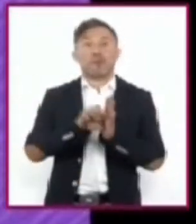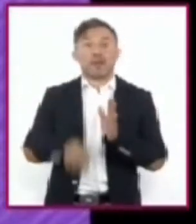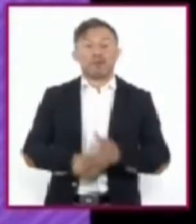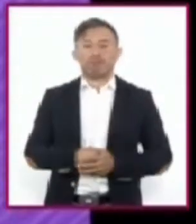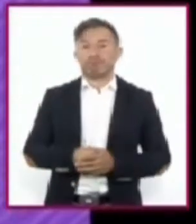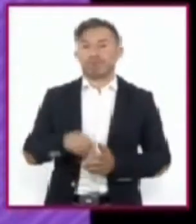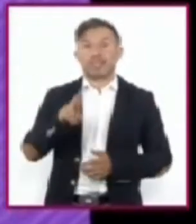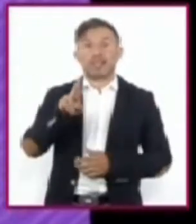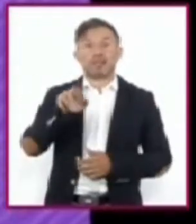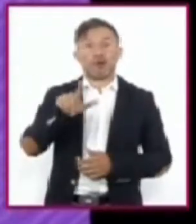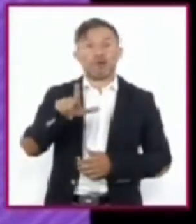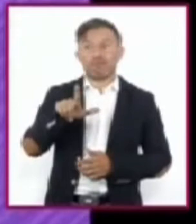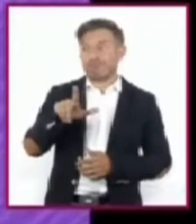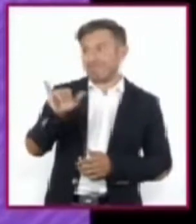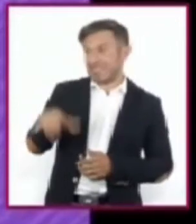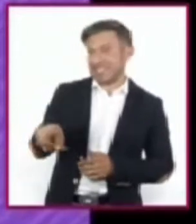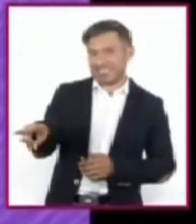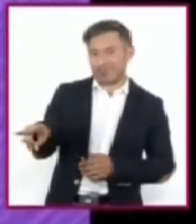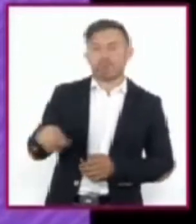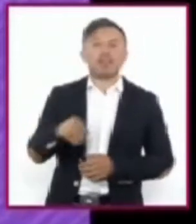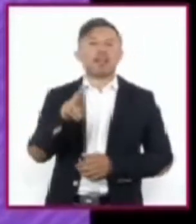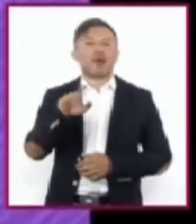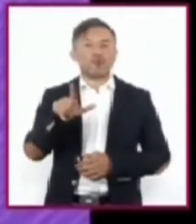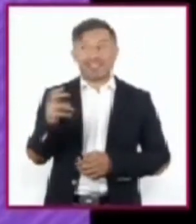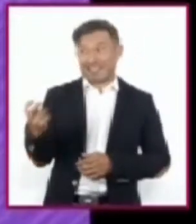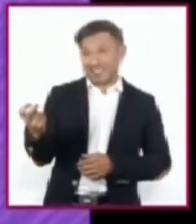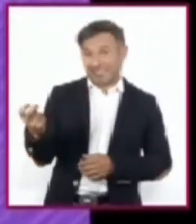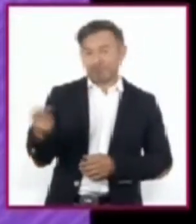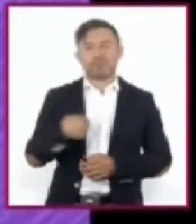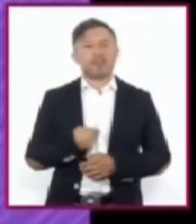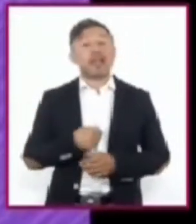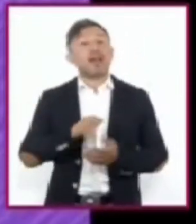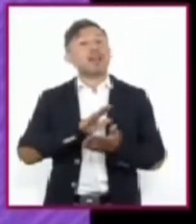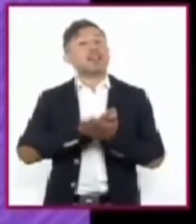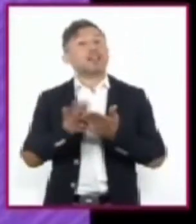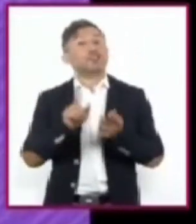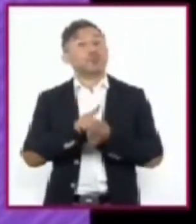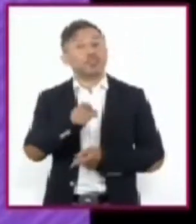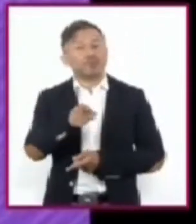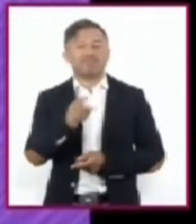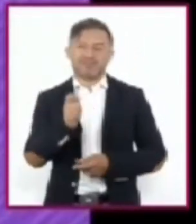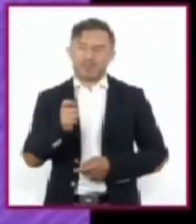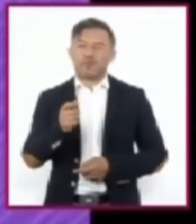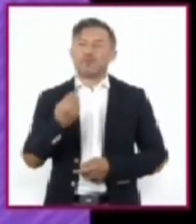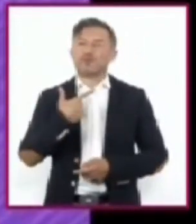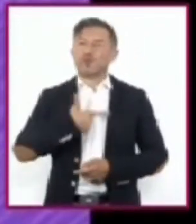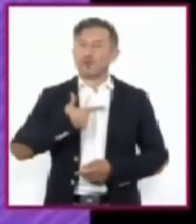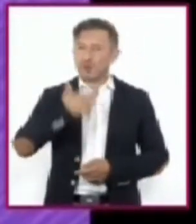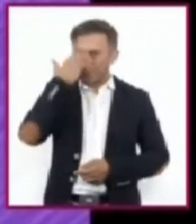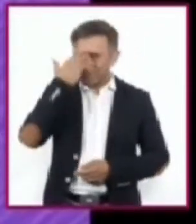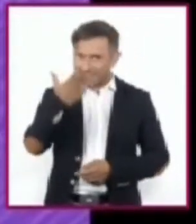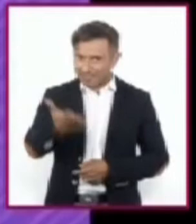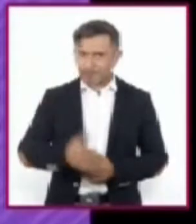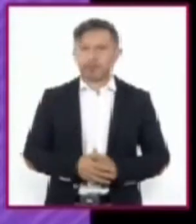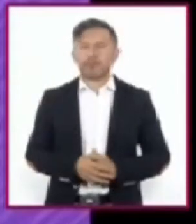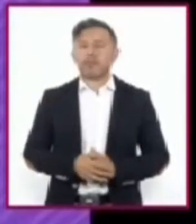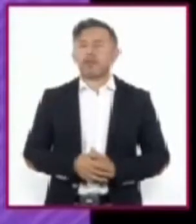Raúl. Este es Raúl. Nice to meet you. Gusto en conocerlo. How old is